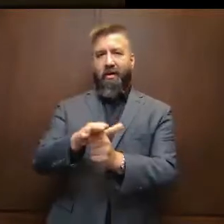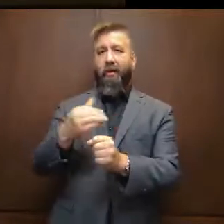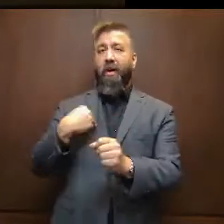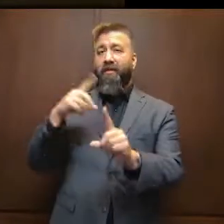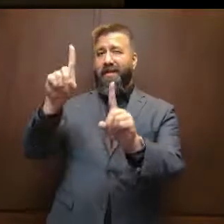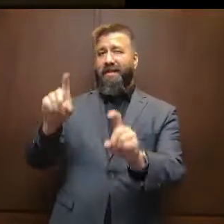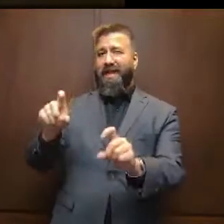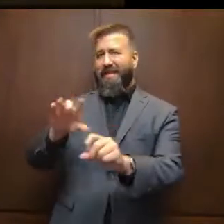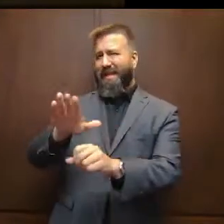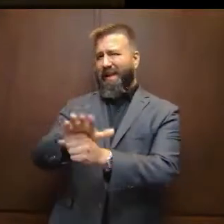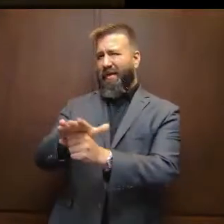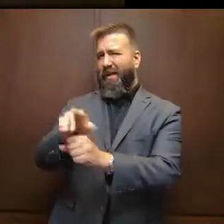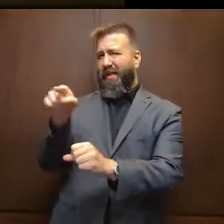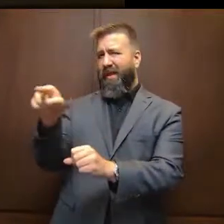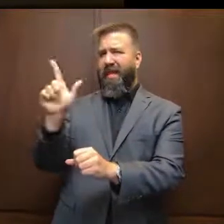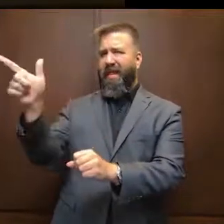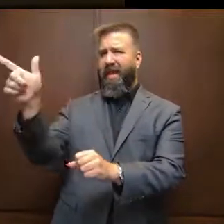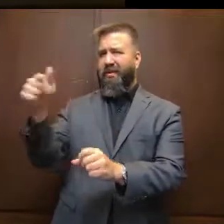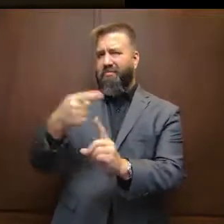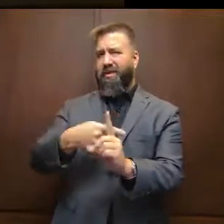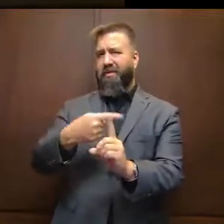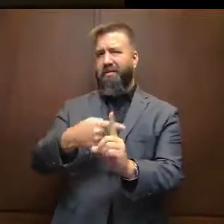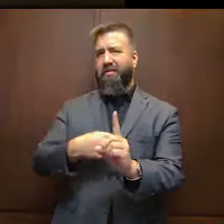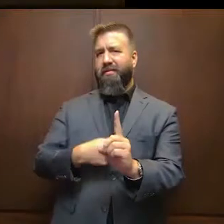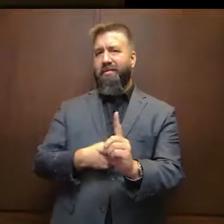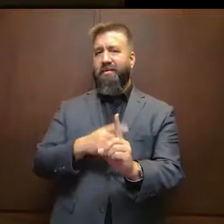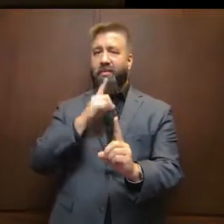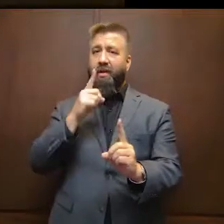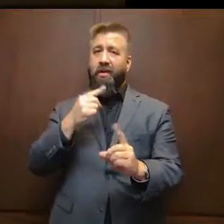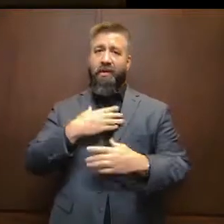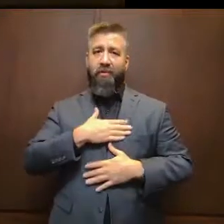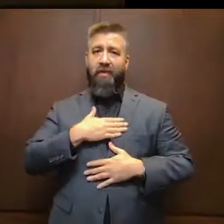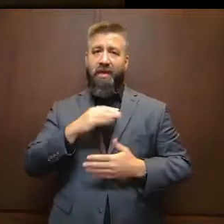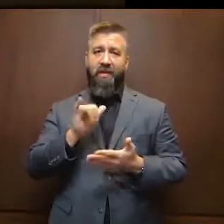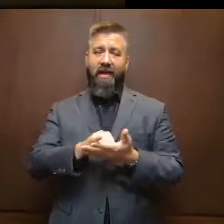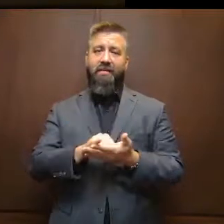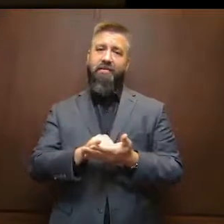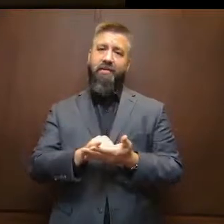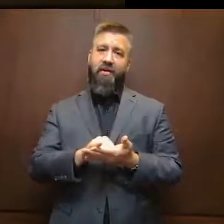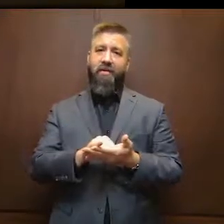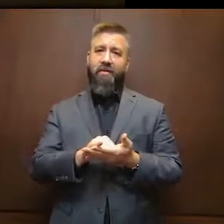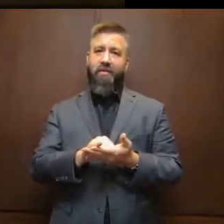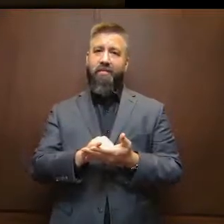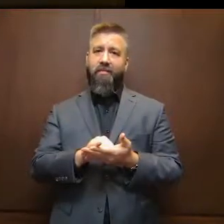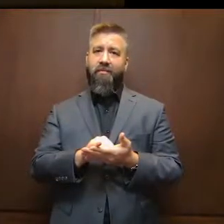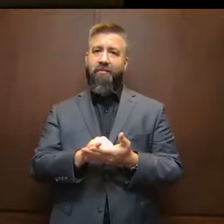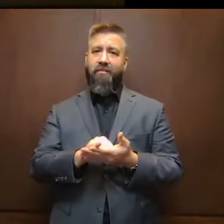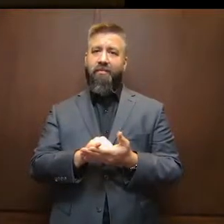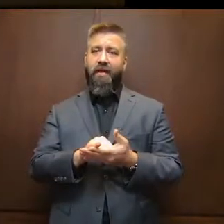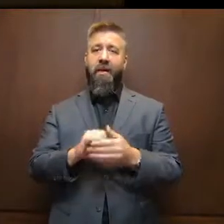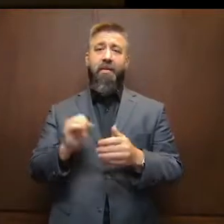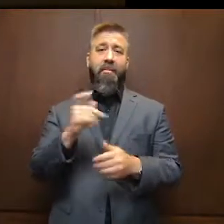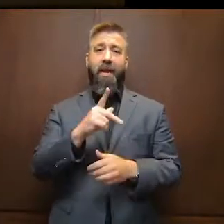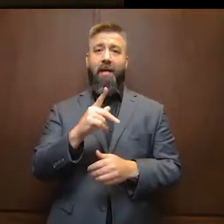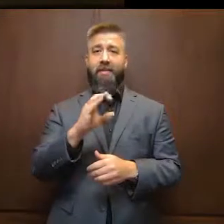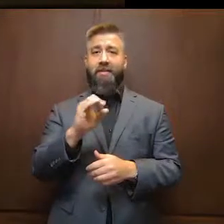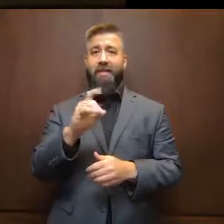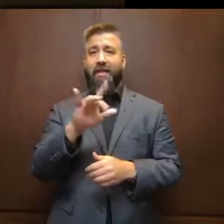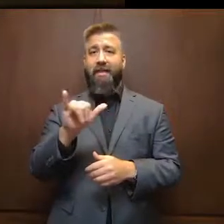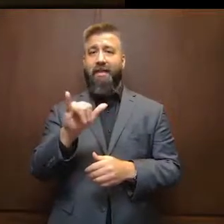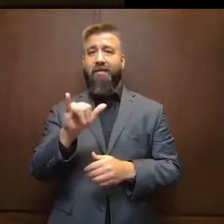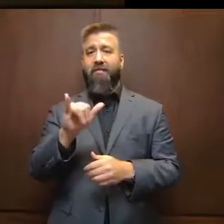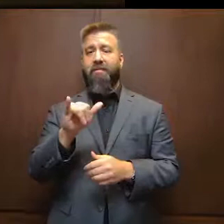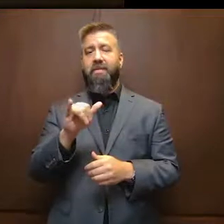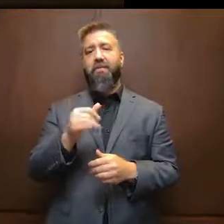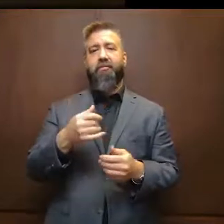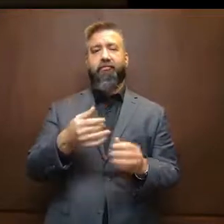up down there, I think, later this month. So we really do appreciate that. So we'll be back with Cindy in just a few moments to translate this into our Spanish